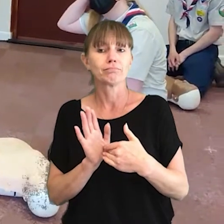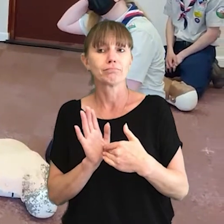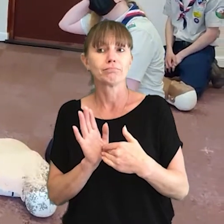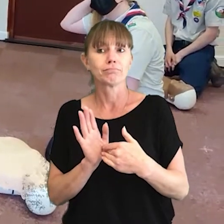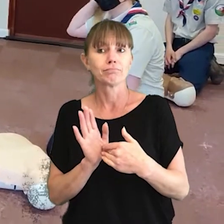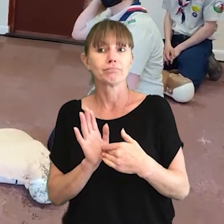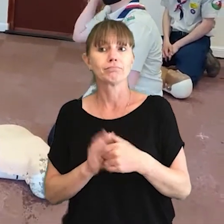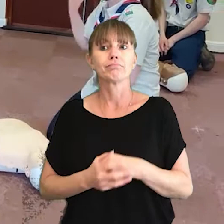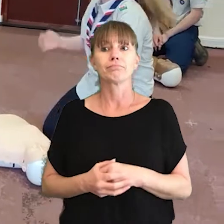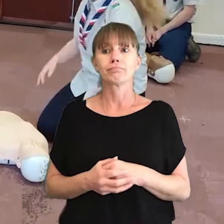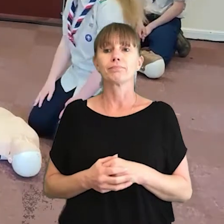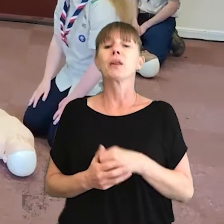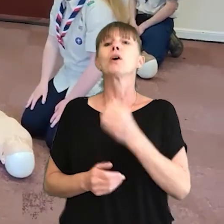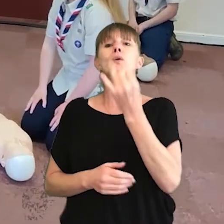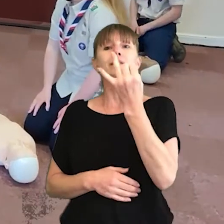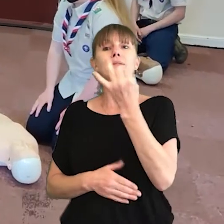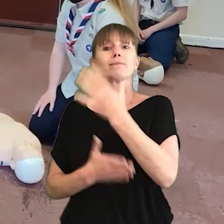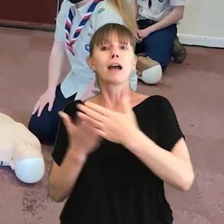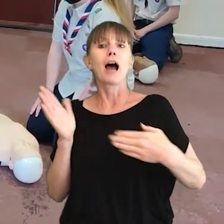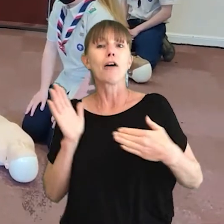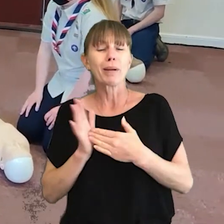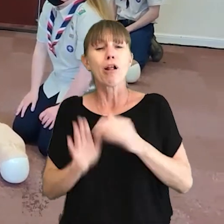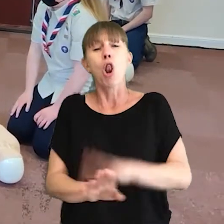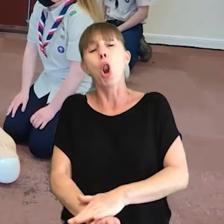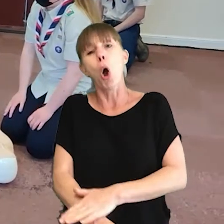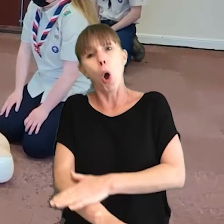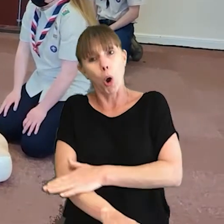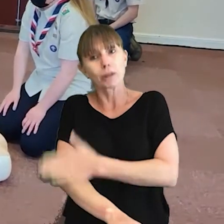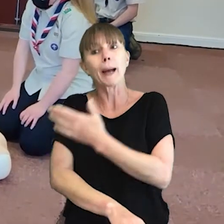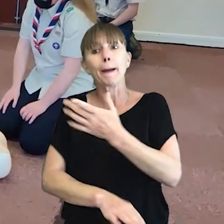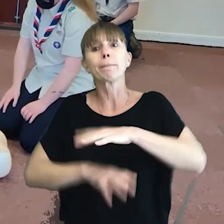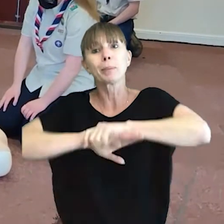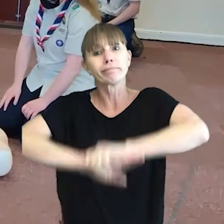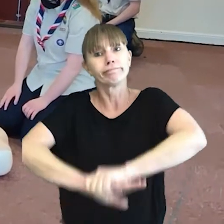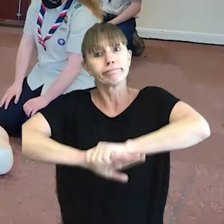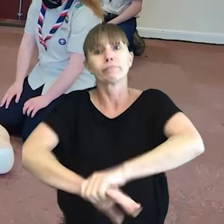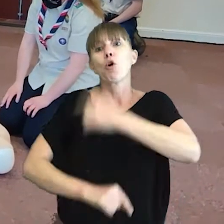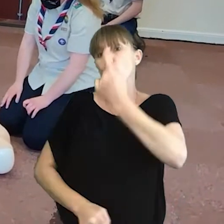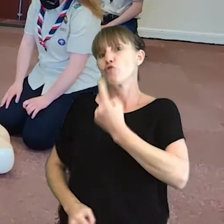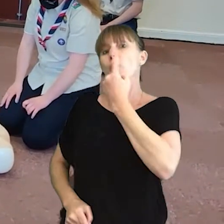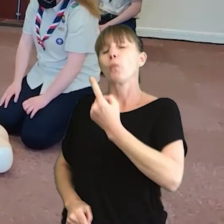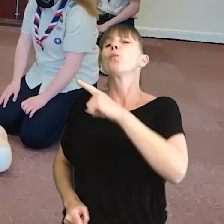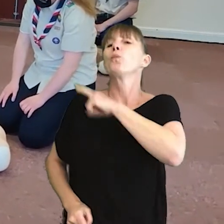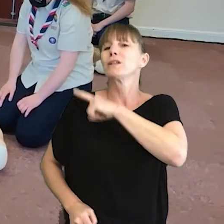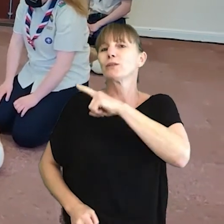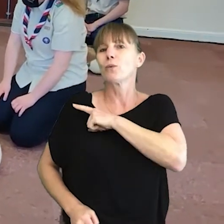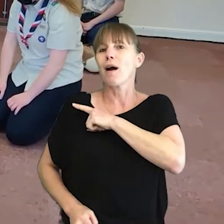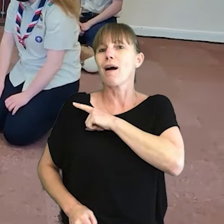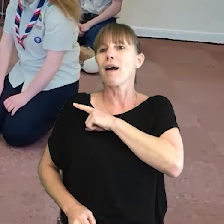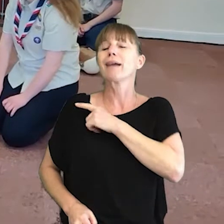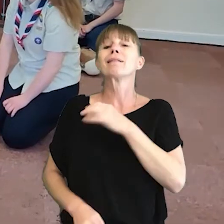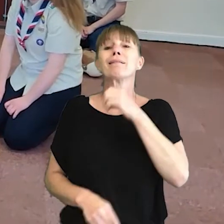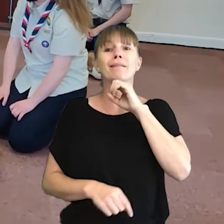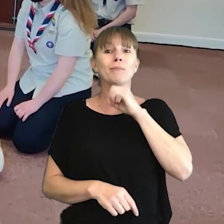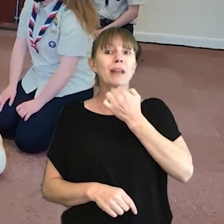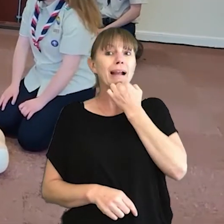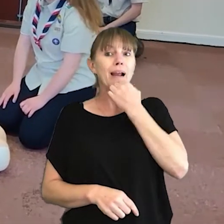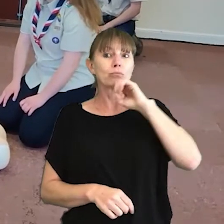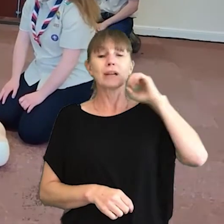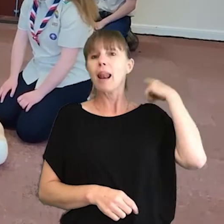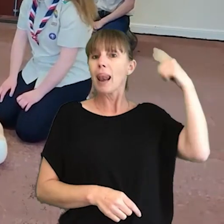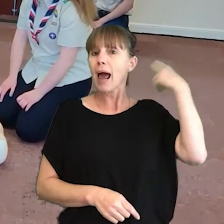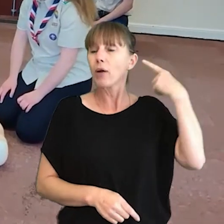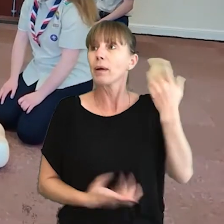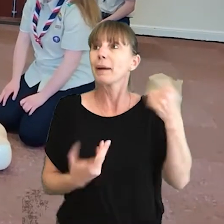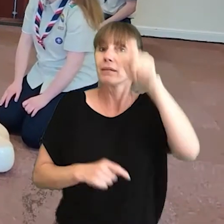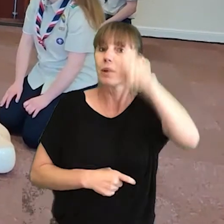Doesn't always happen. So 7.5 minutes is a long time to be doing it on your own, which is why we count out loud and hopefully somebody else will be